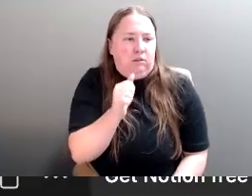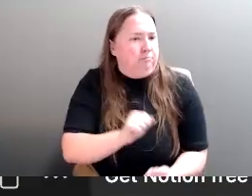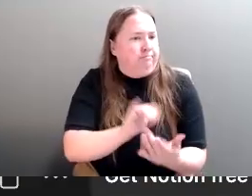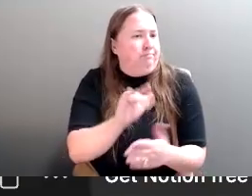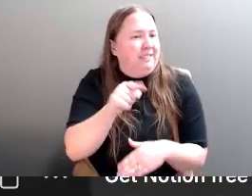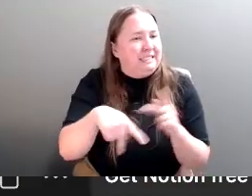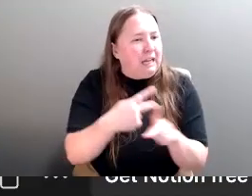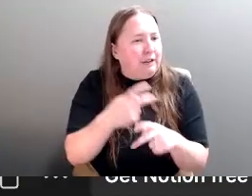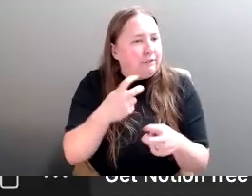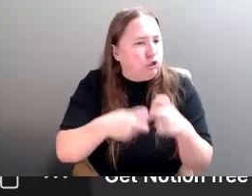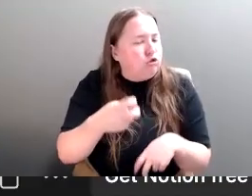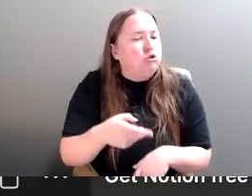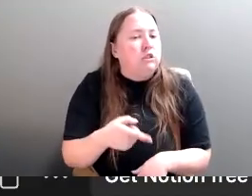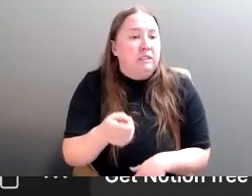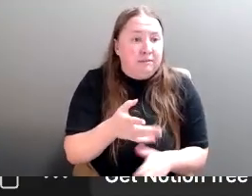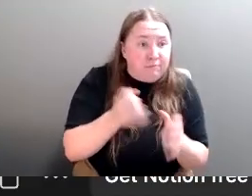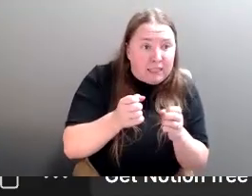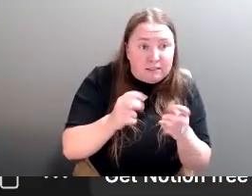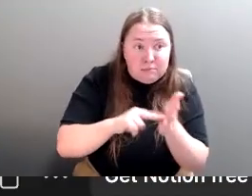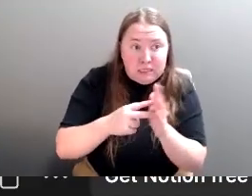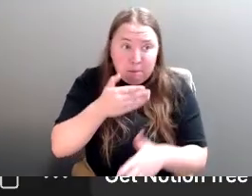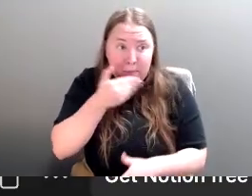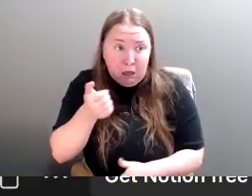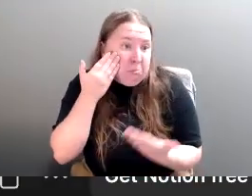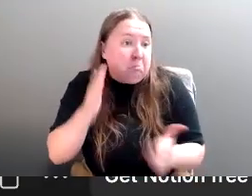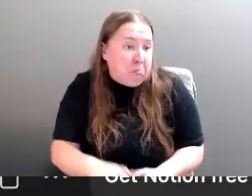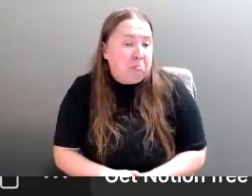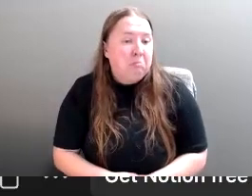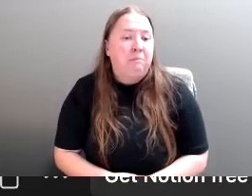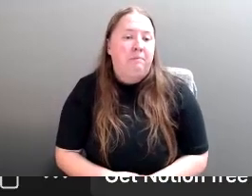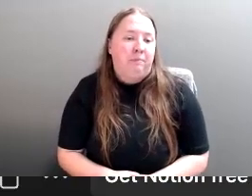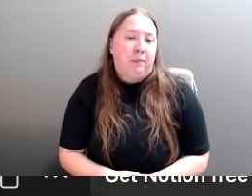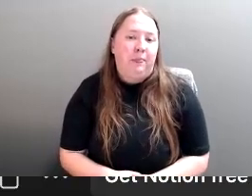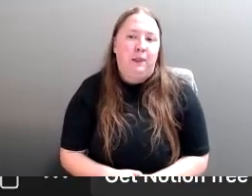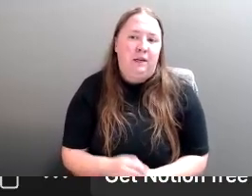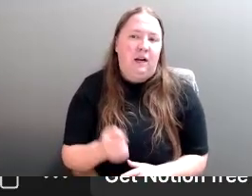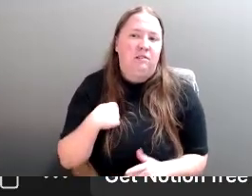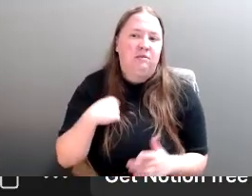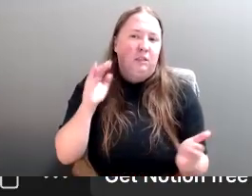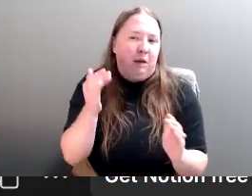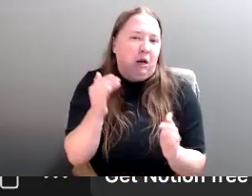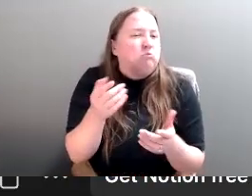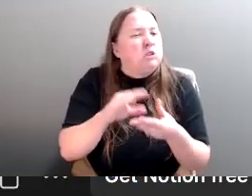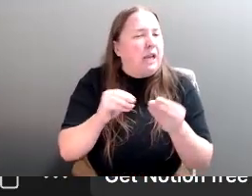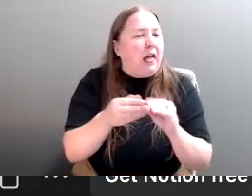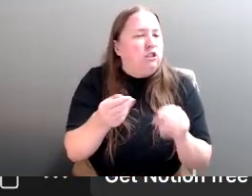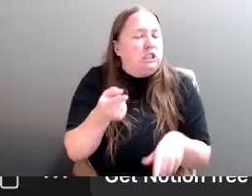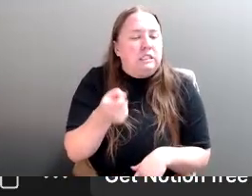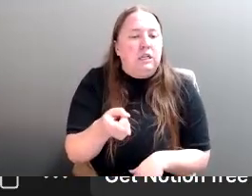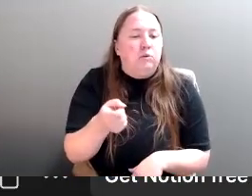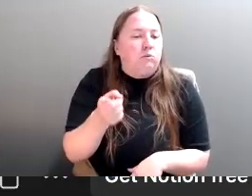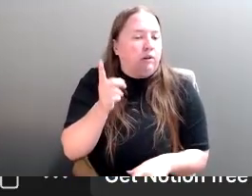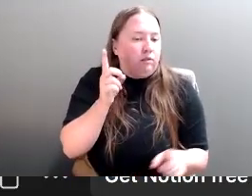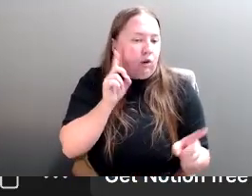So like, yeah, this faster mean better. I mean, Mm, also we've heard, and I'll stop here with this analogy or this little story, but we also